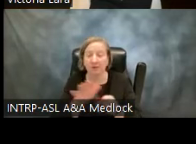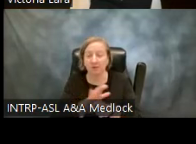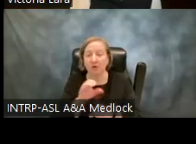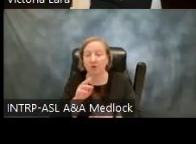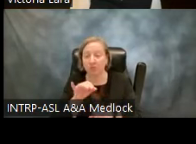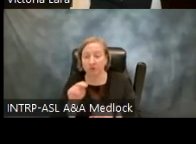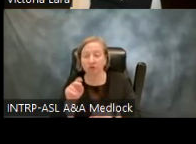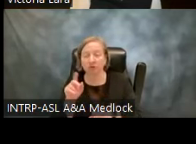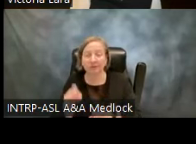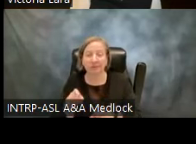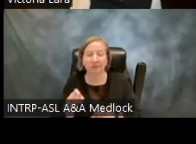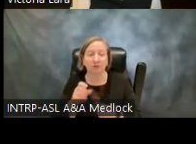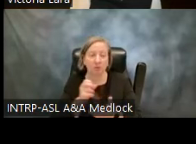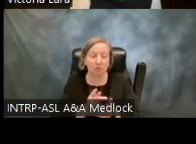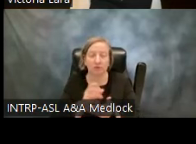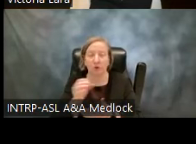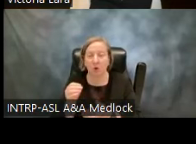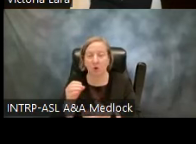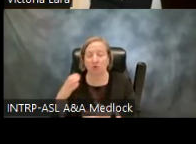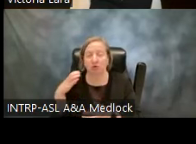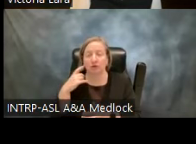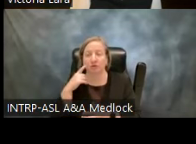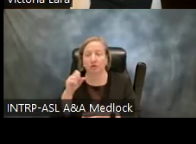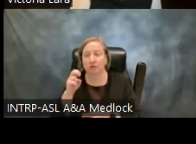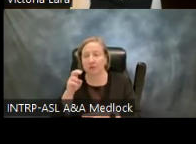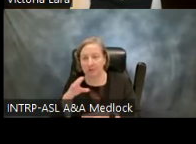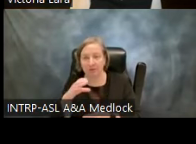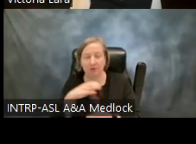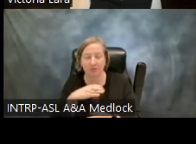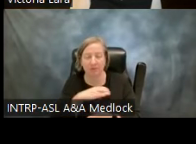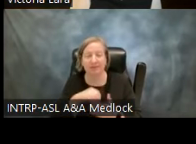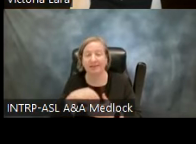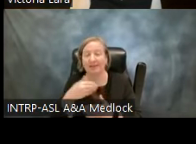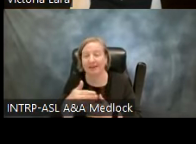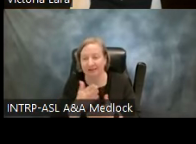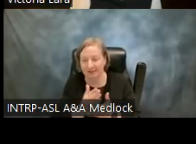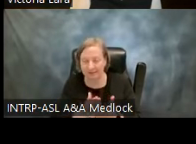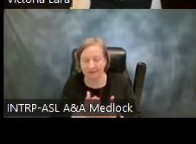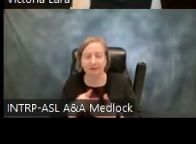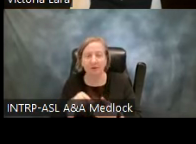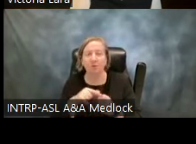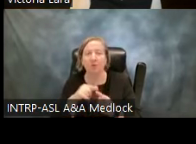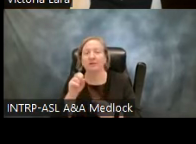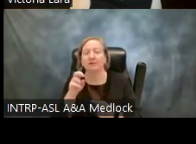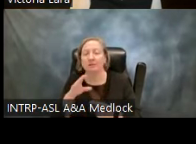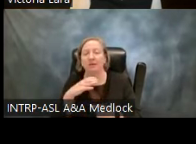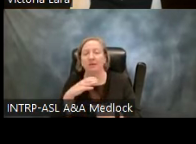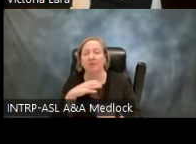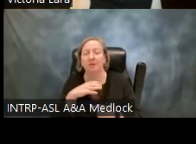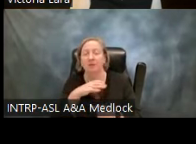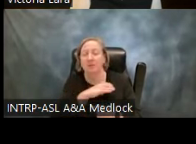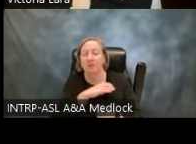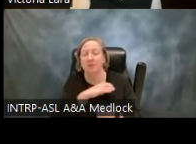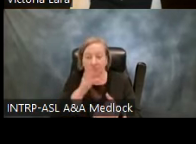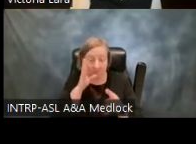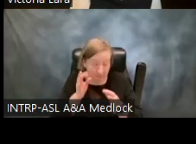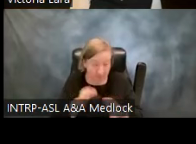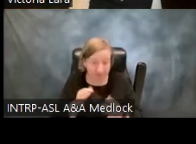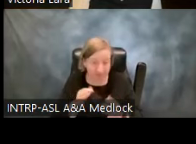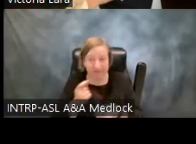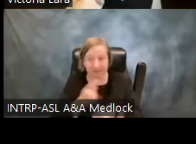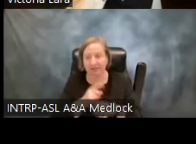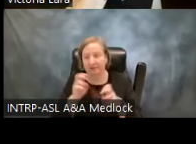to approve co-chairs for the subcommittees in the next phase. So as the subcommittees are determined, which is the next item on today's agenda, to talk about